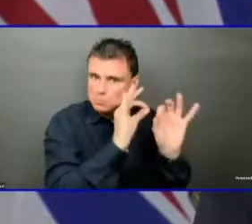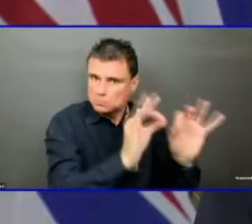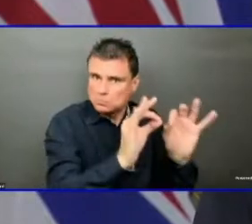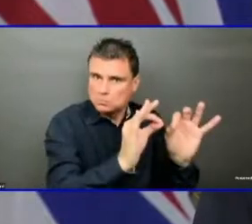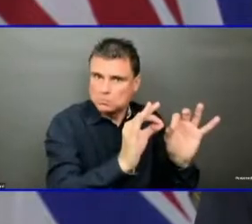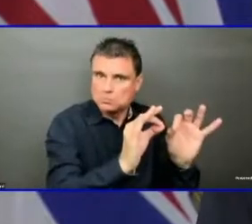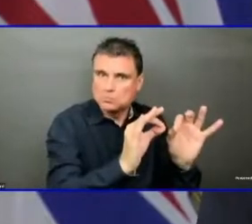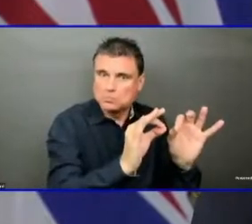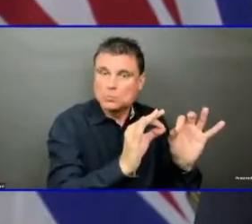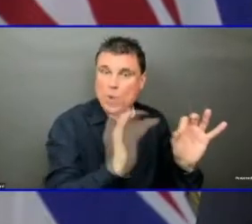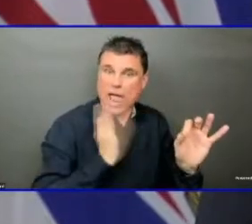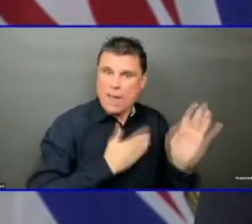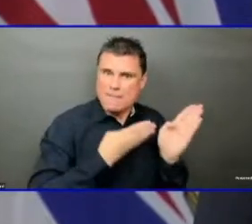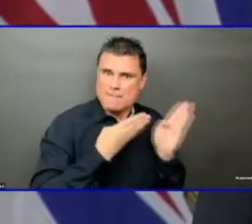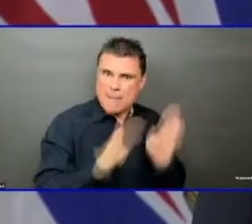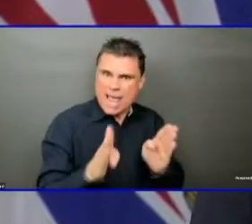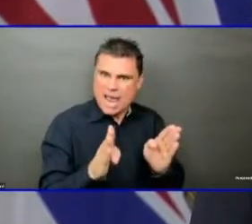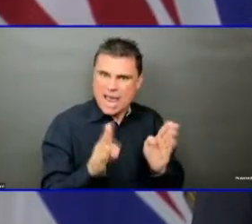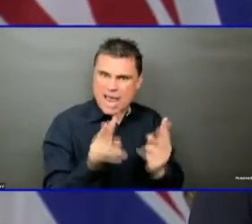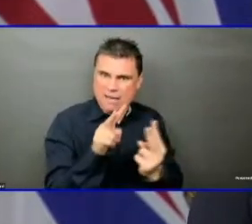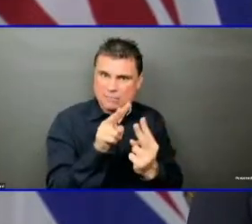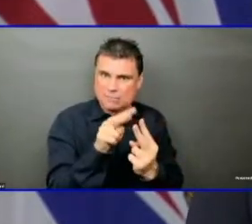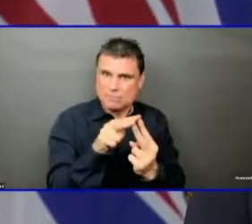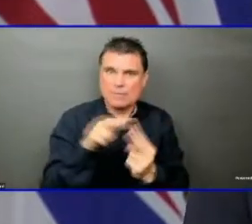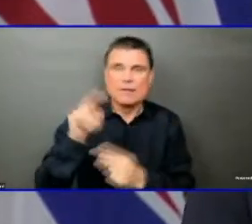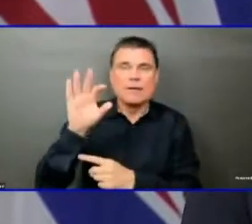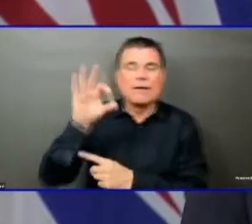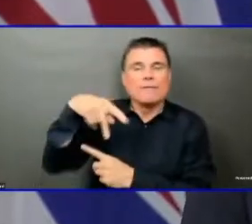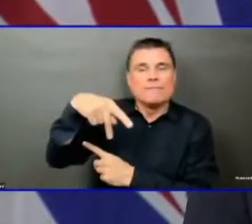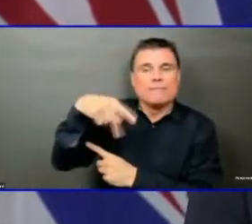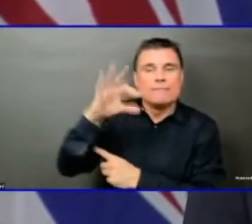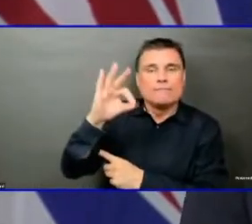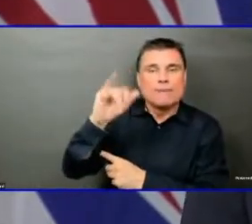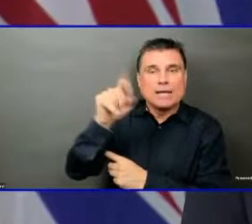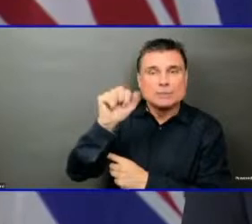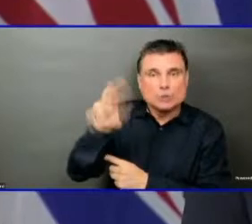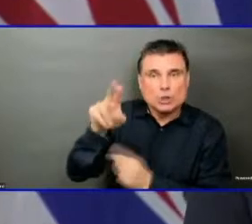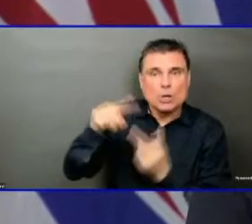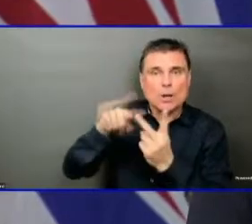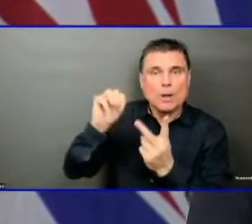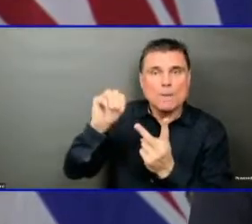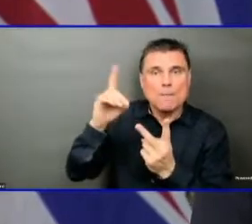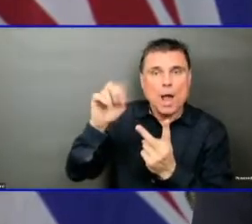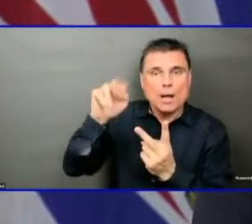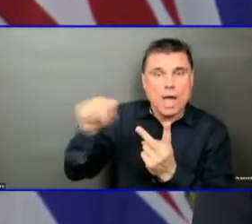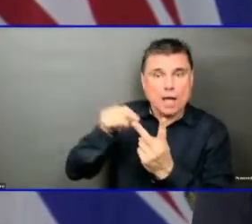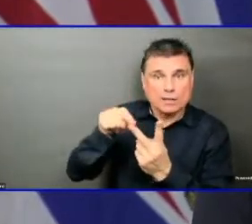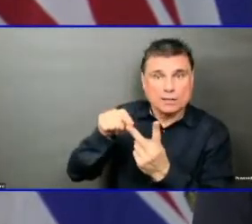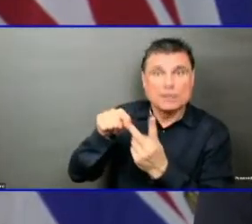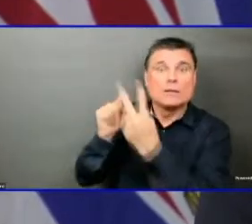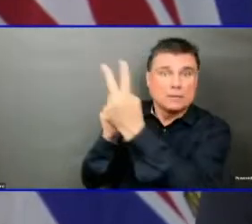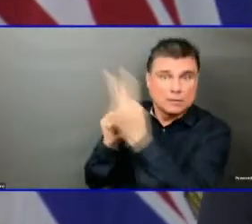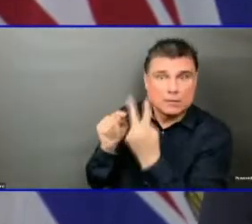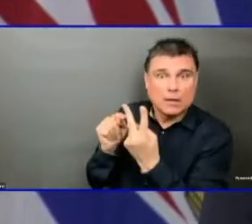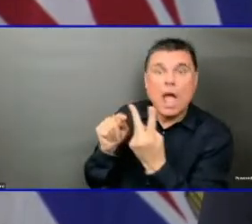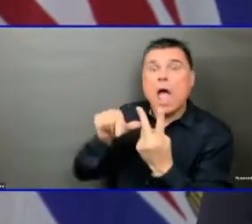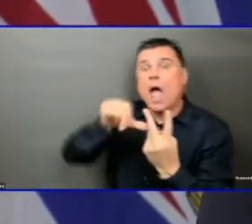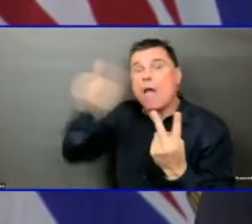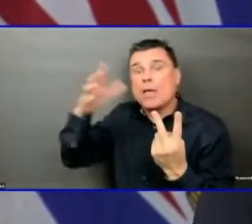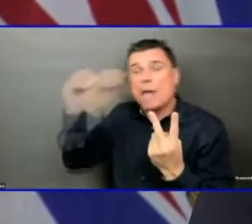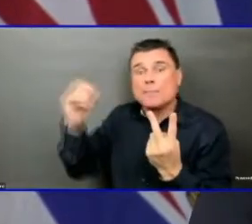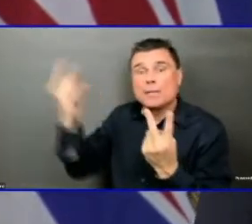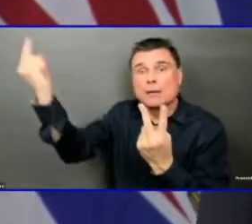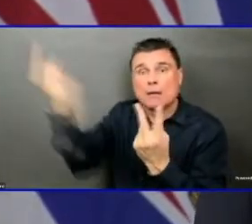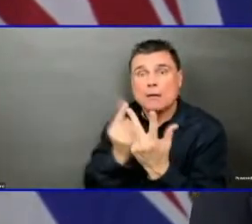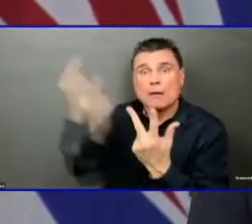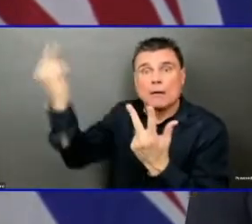come, is about 10% of the population by the end of March. That's the vaccine that we expect to come from the federal government. And